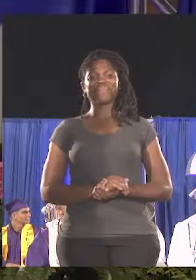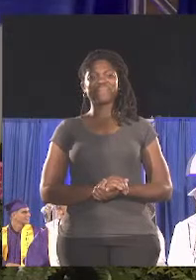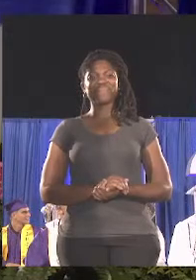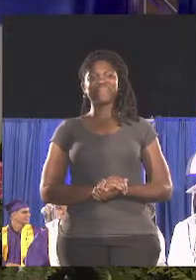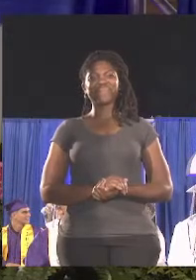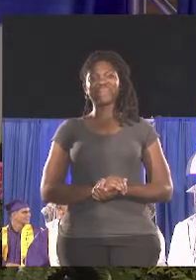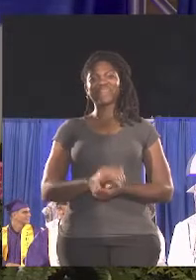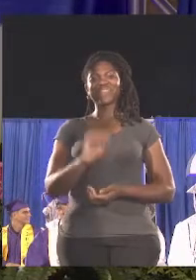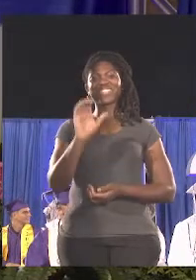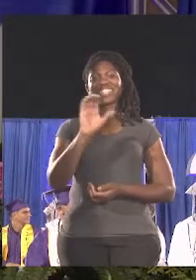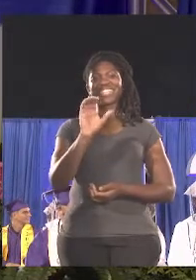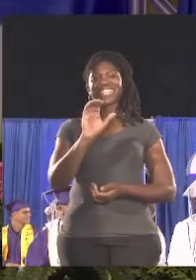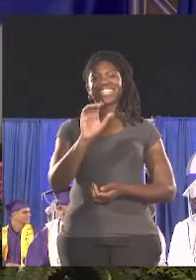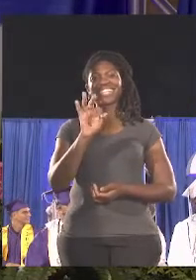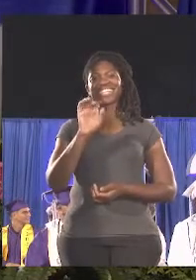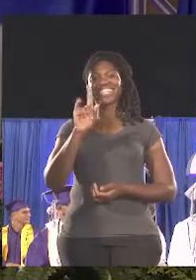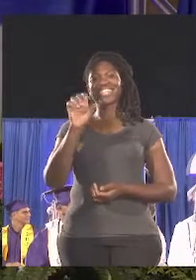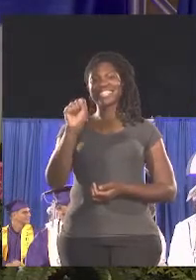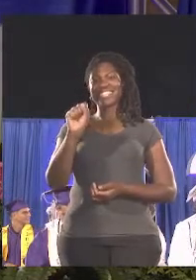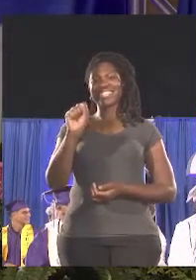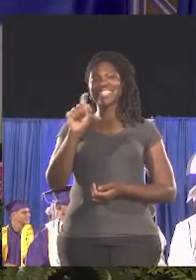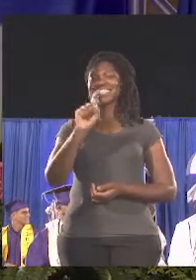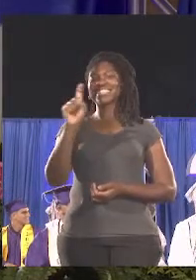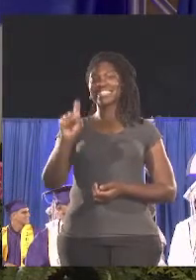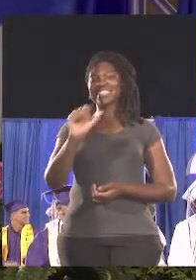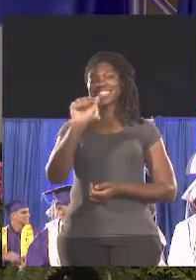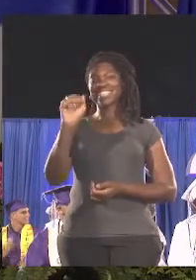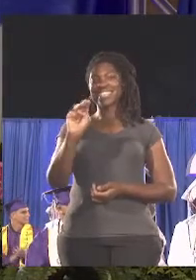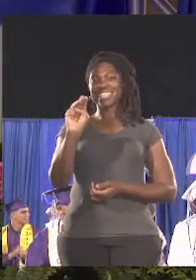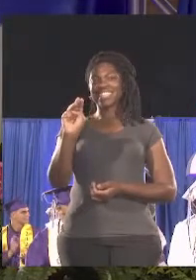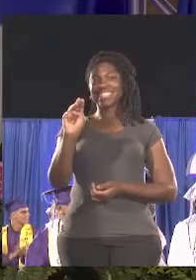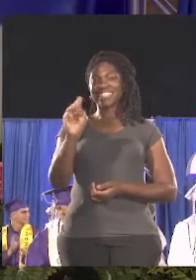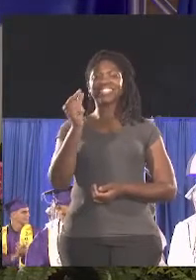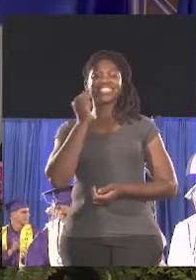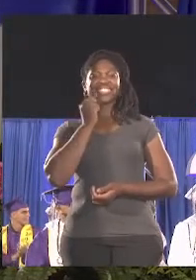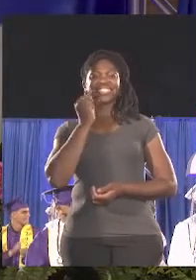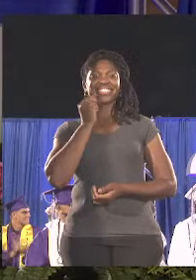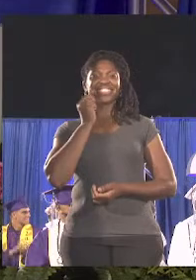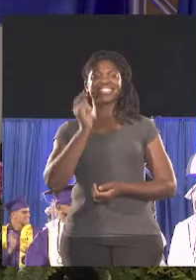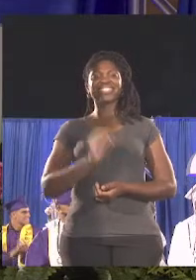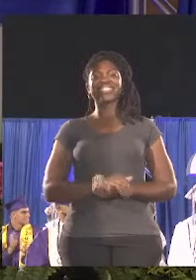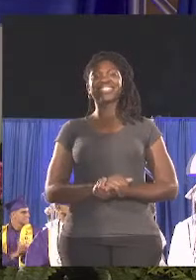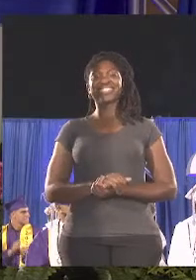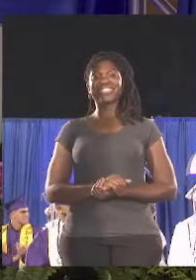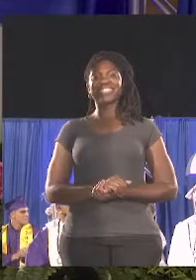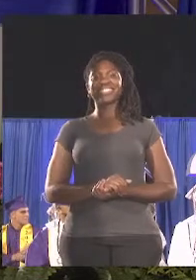Karina Lachey Fails, Texas A&M University, San Antonio.